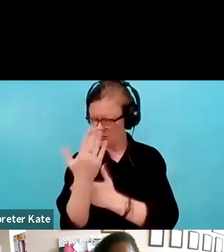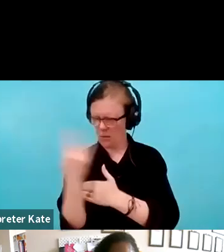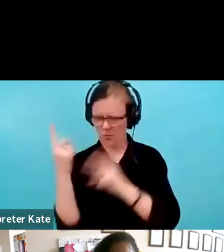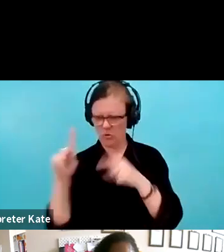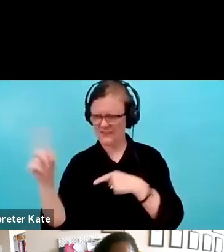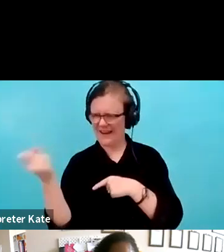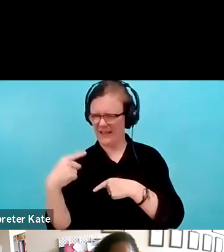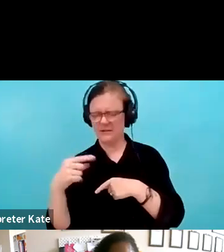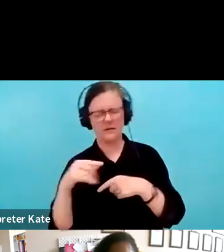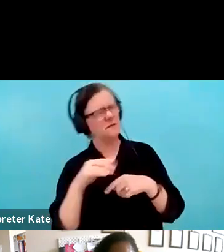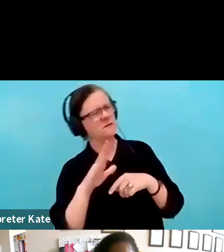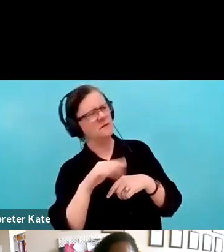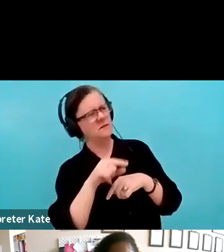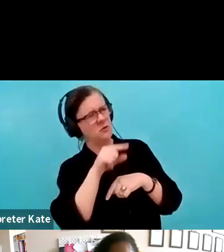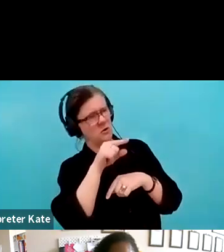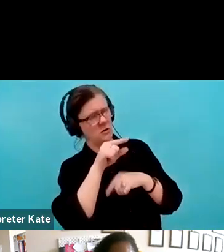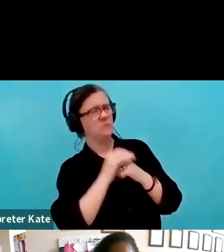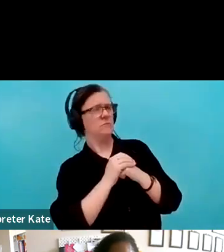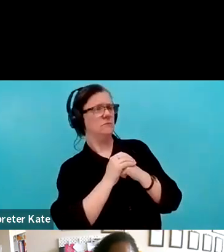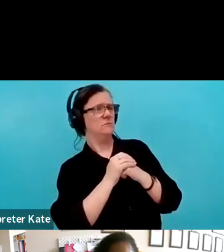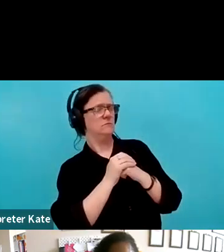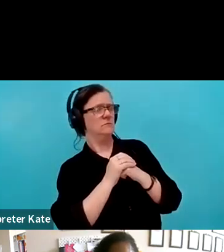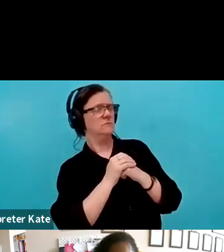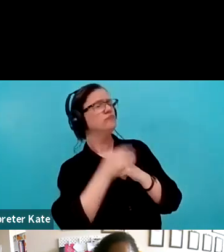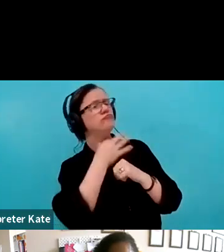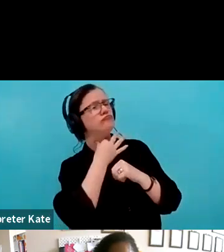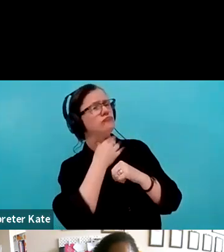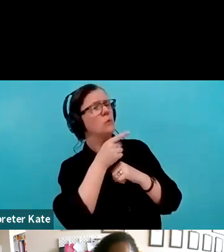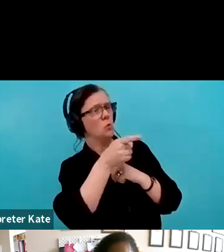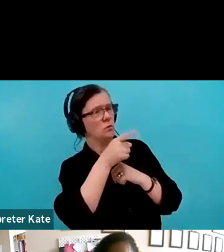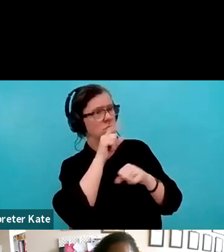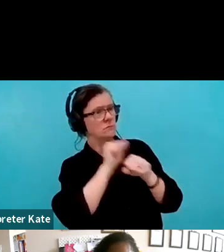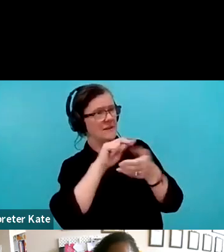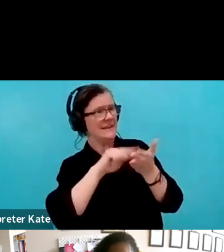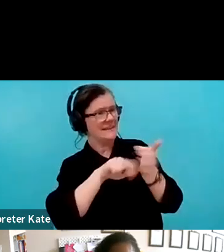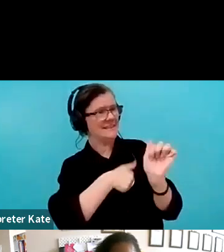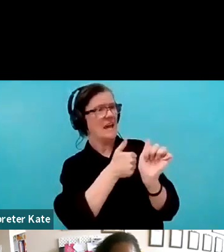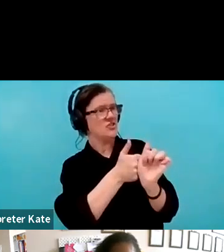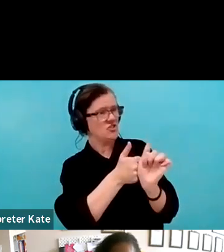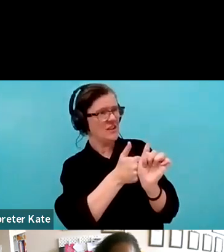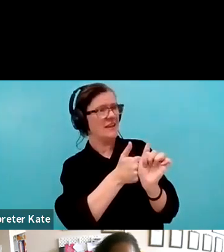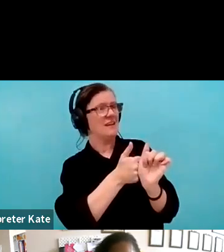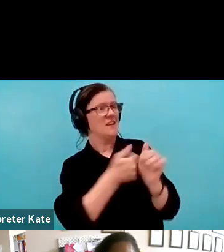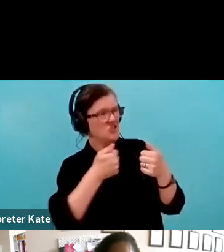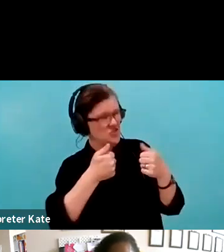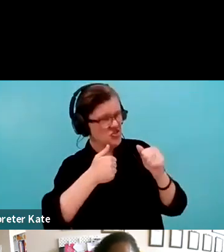effect of, like, were you trying really intentionally to make, like, fully